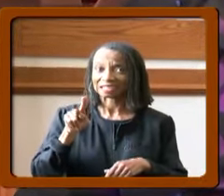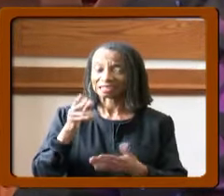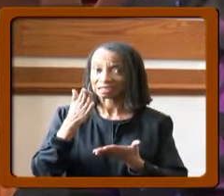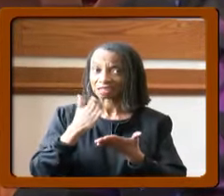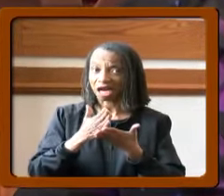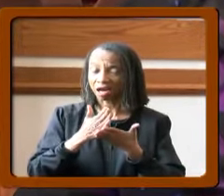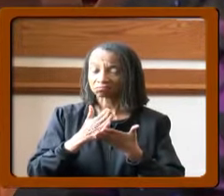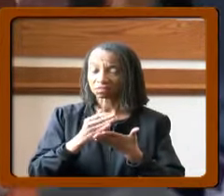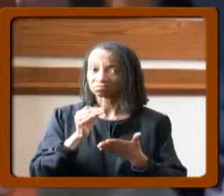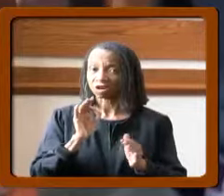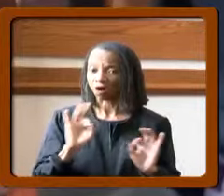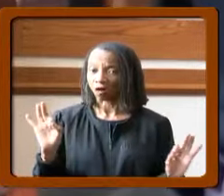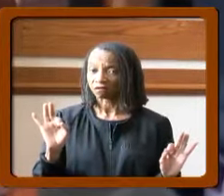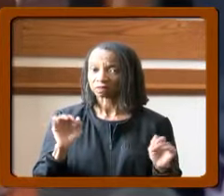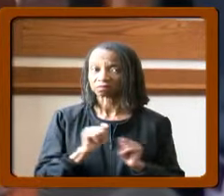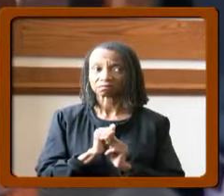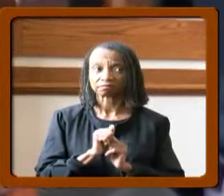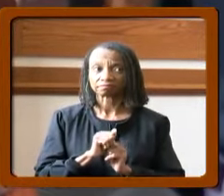used to go off.